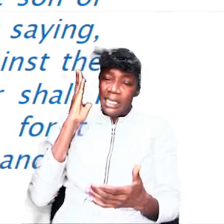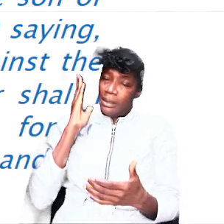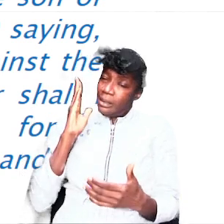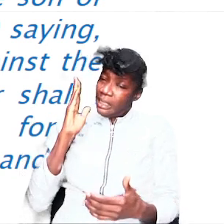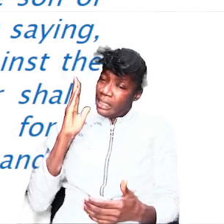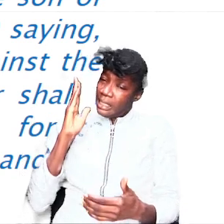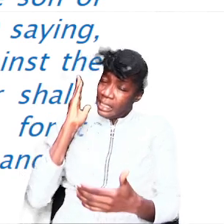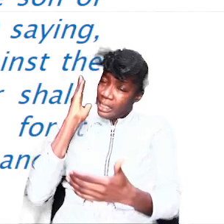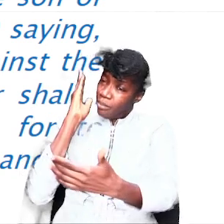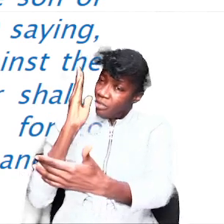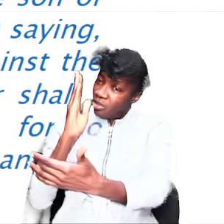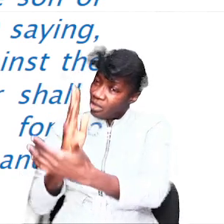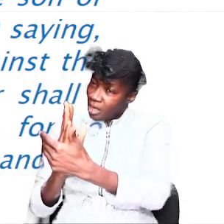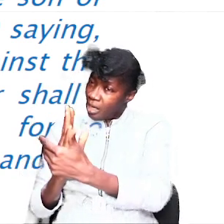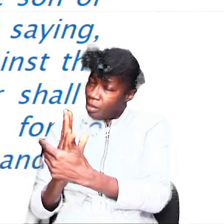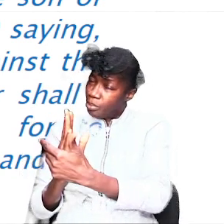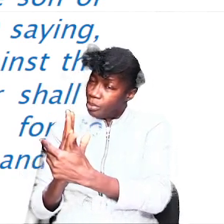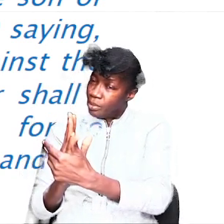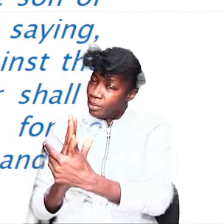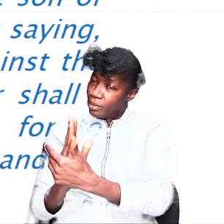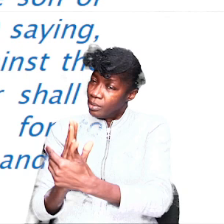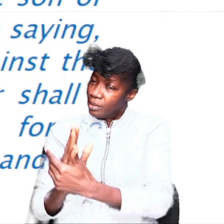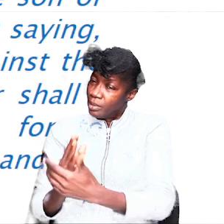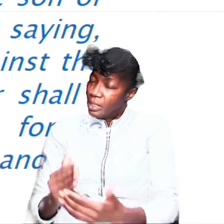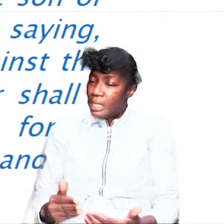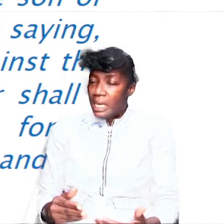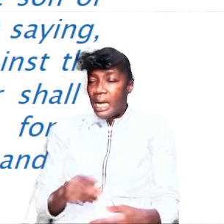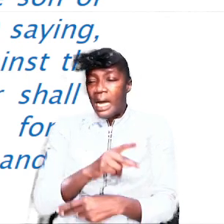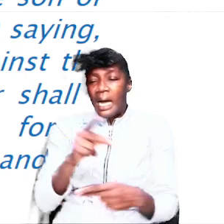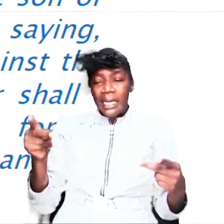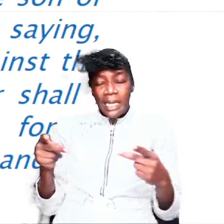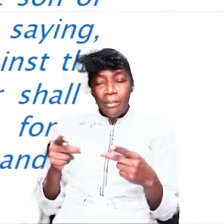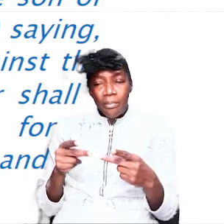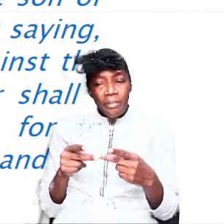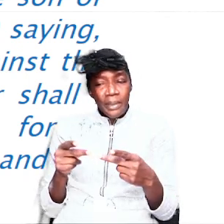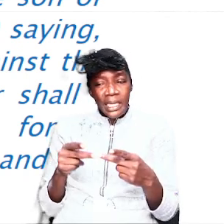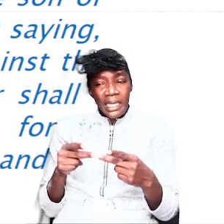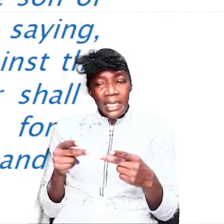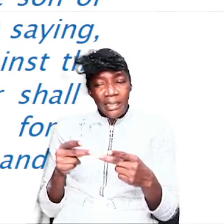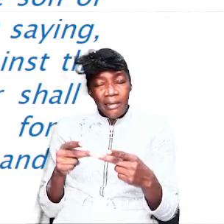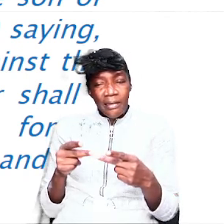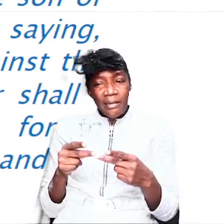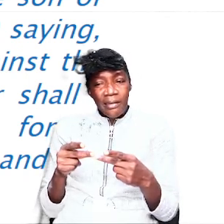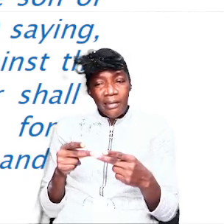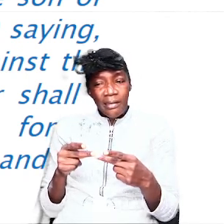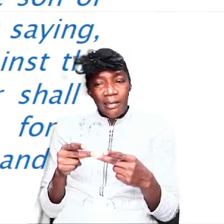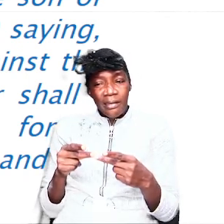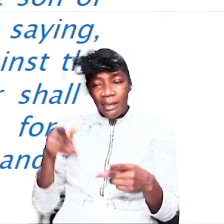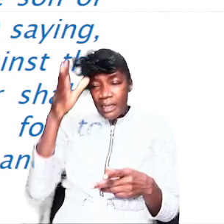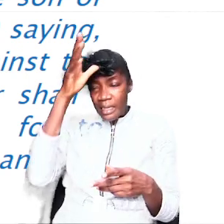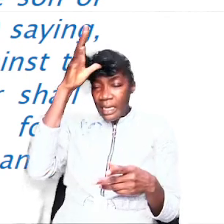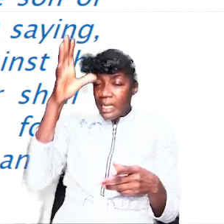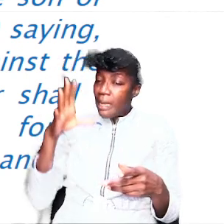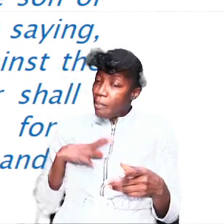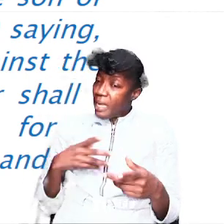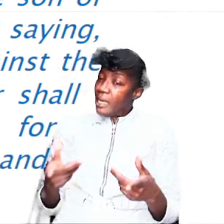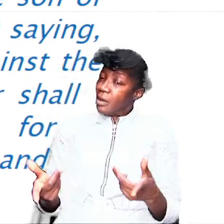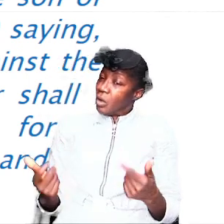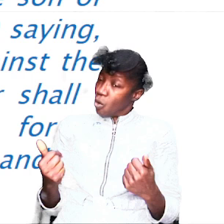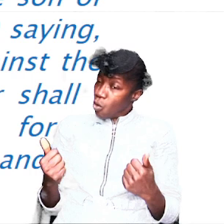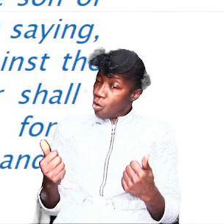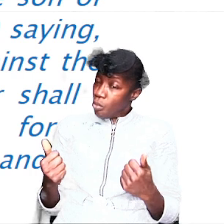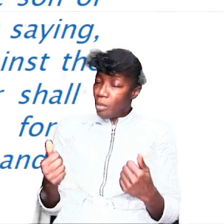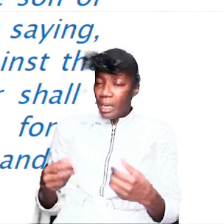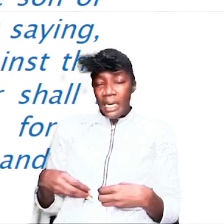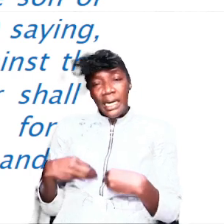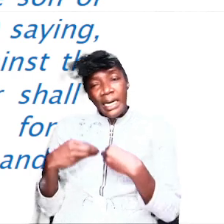place in a town belonging to the tribe of Benjamin. And the men came there, and he